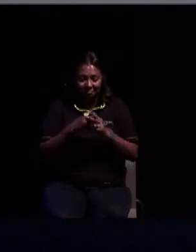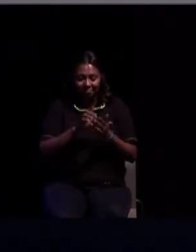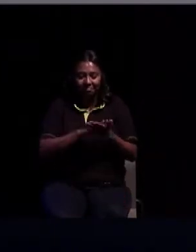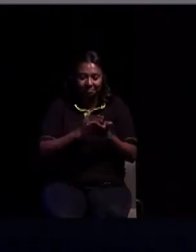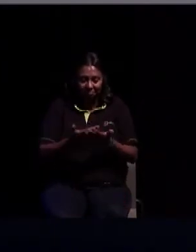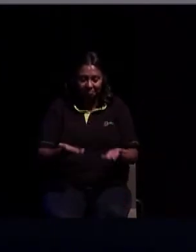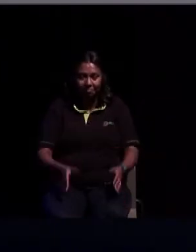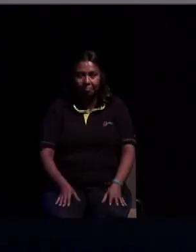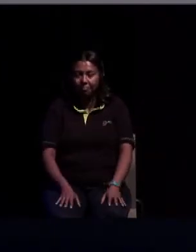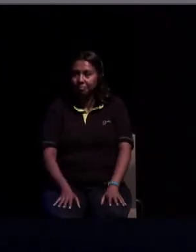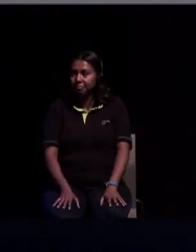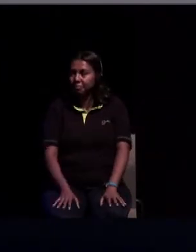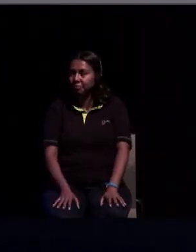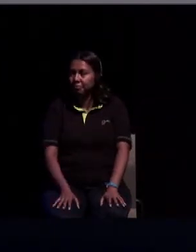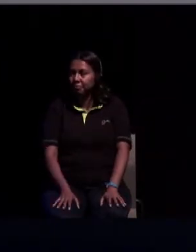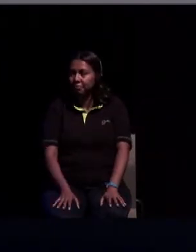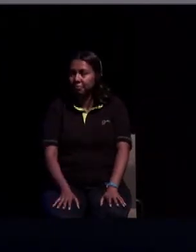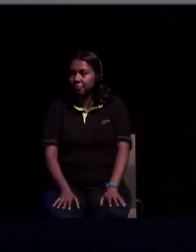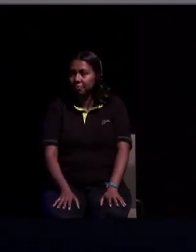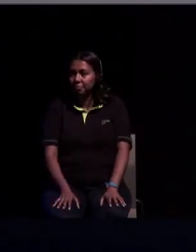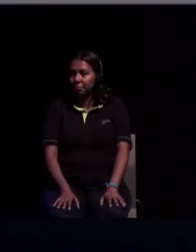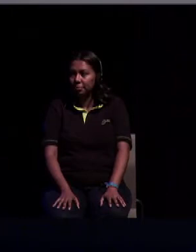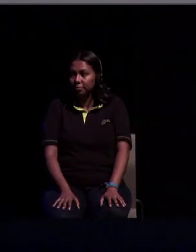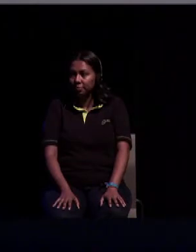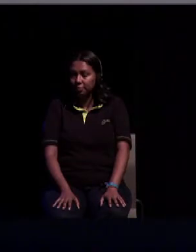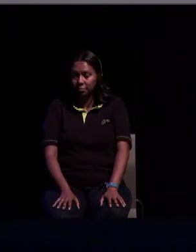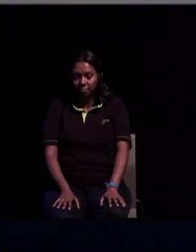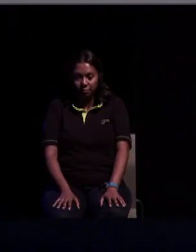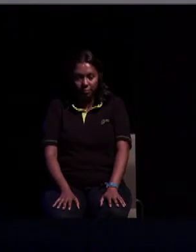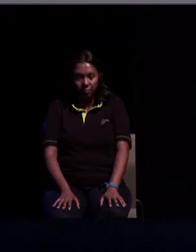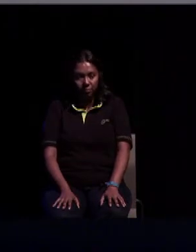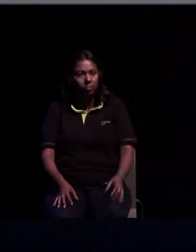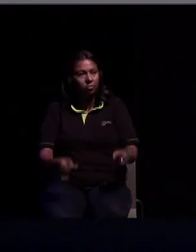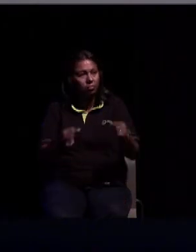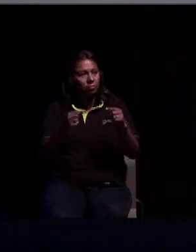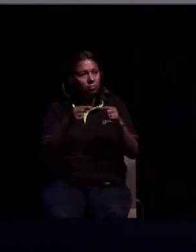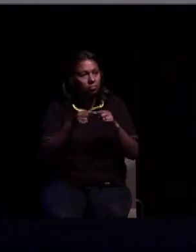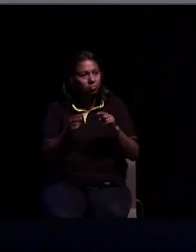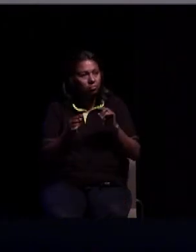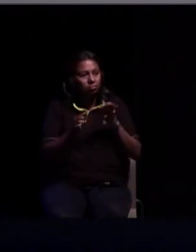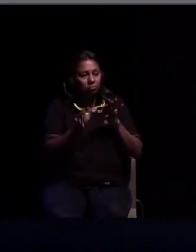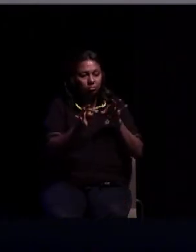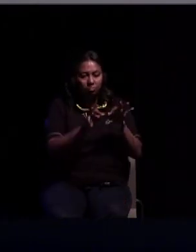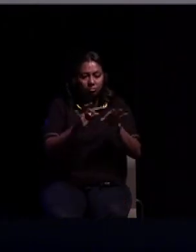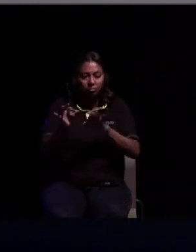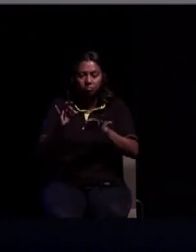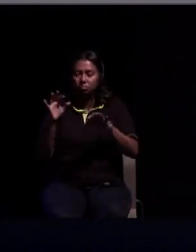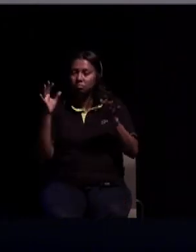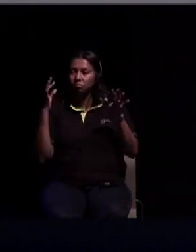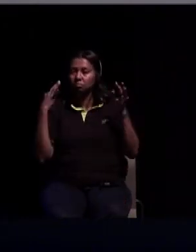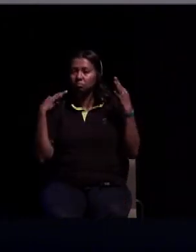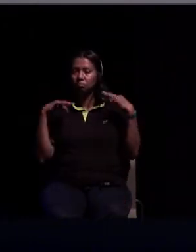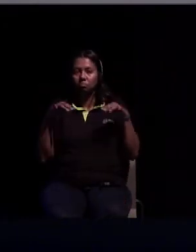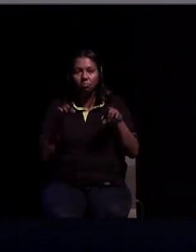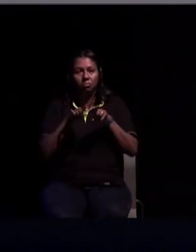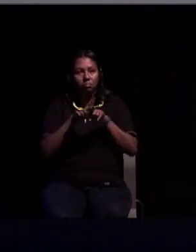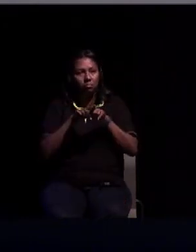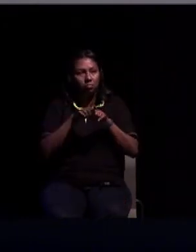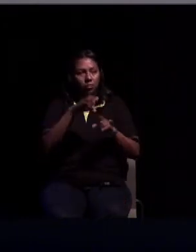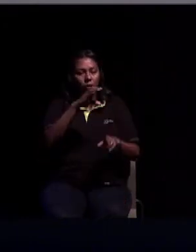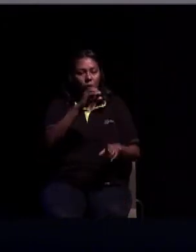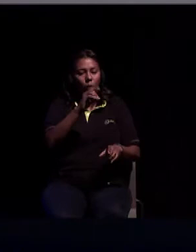So the question's about the UN World Tourism Organization's Global Code of Ethics, which I think was 2009 that it was